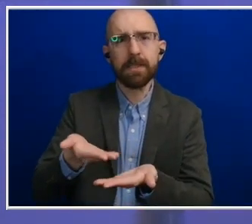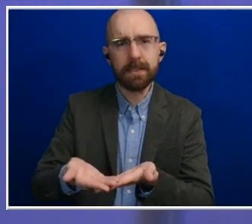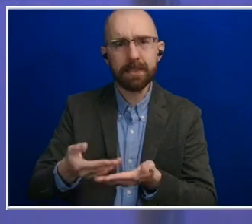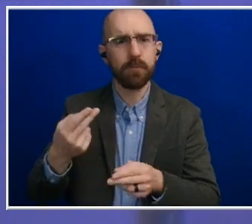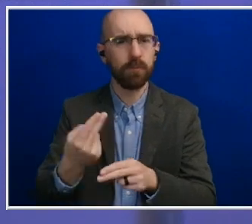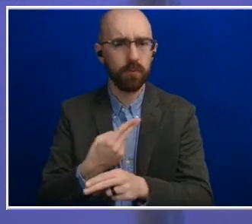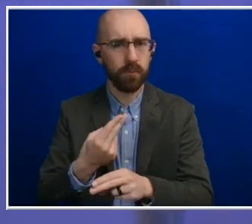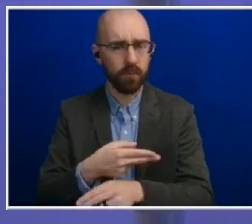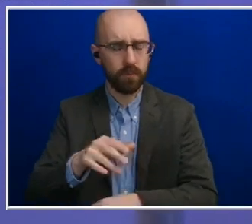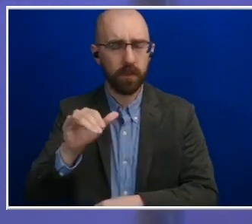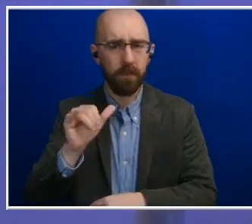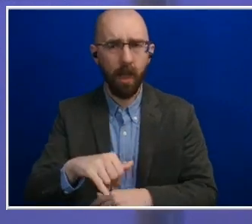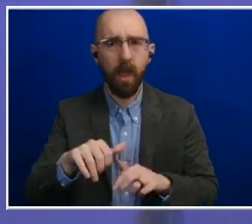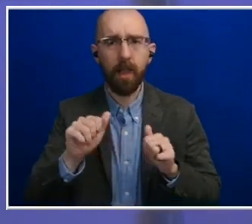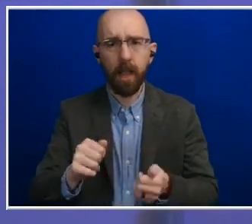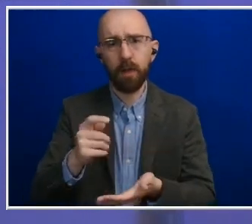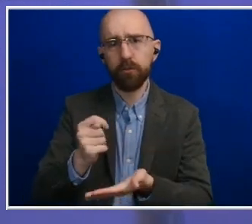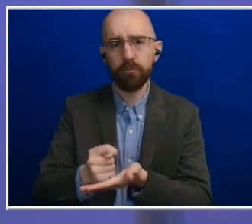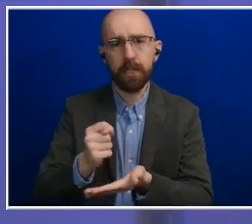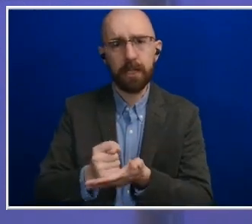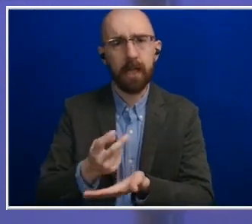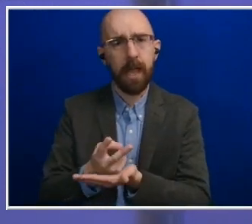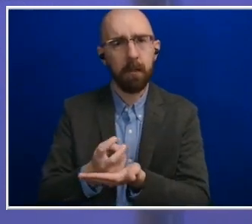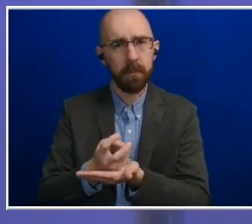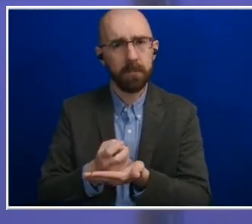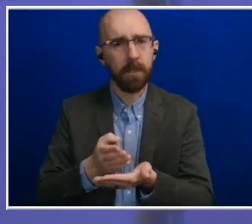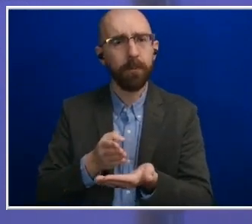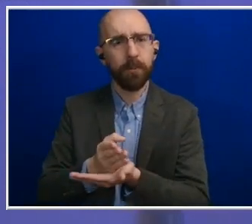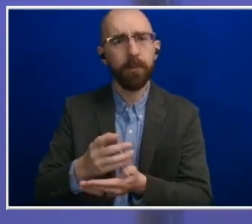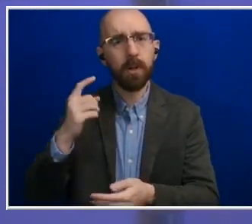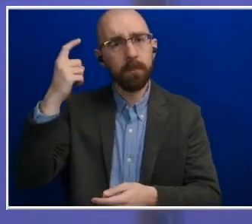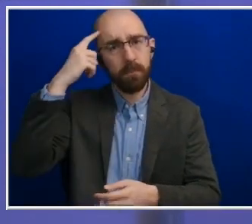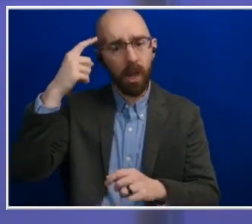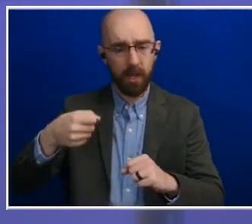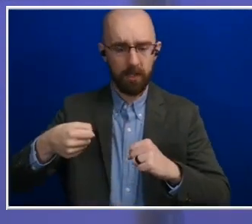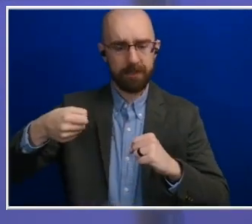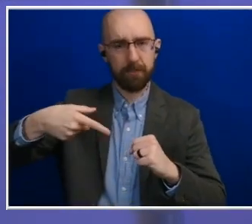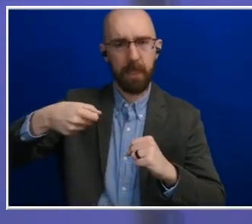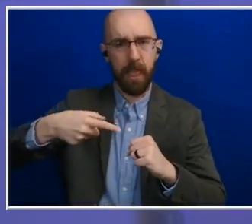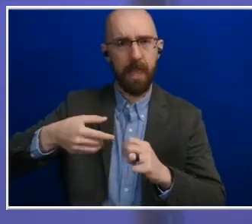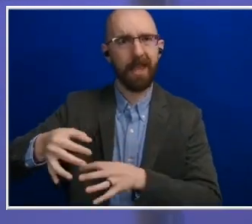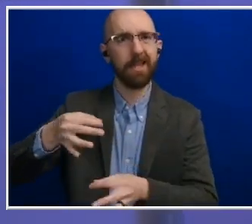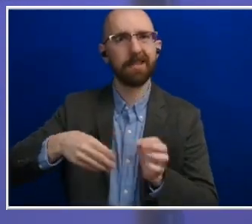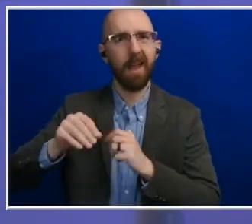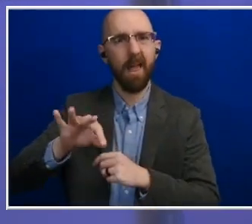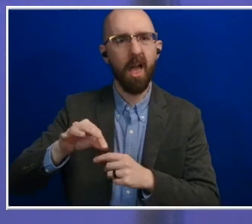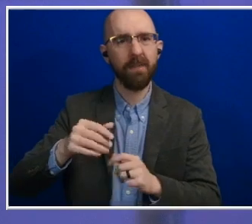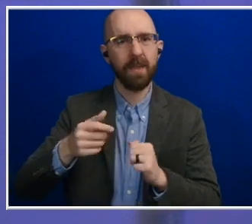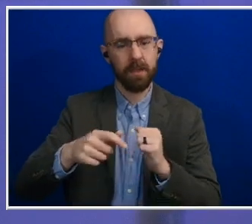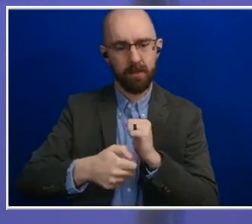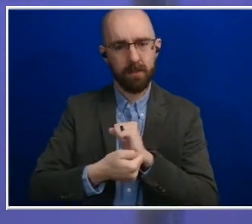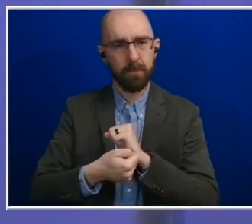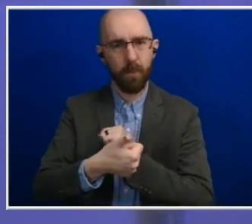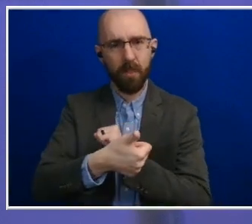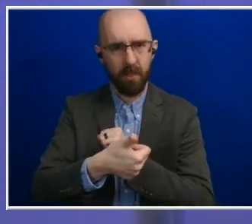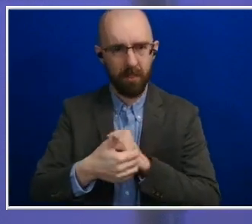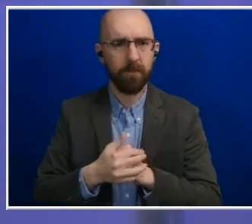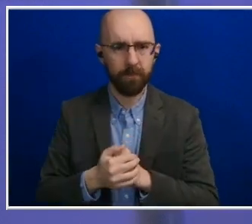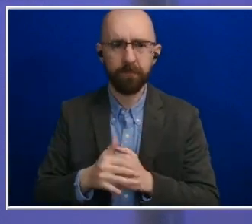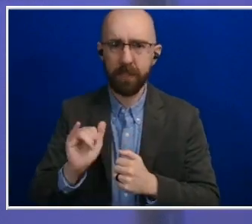can treat epilepsy by stimulating the brain rather than a removal of brain tissue. So that has been something that has